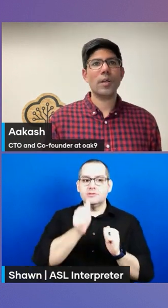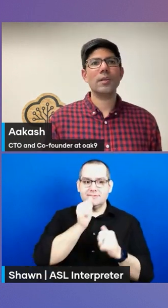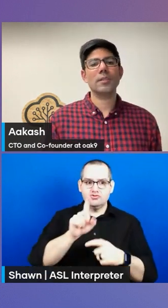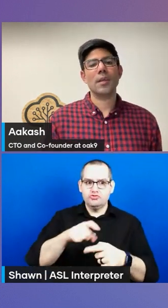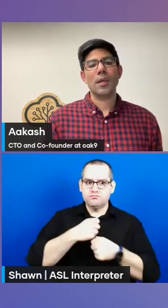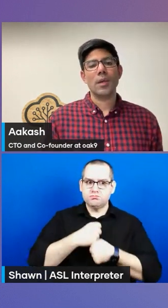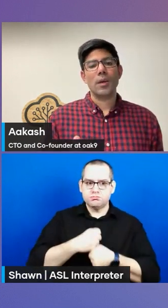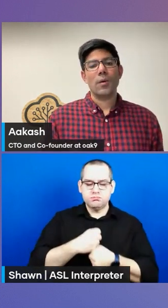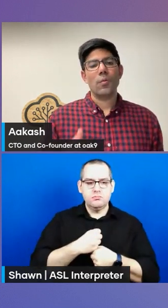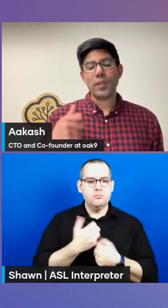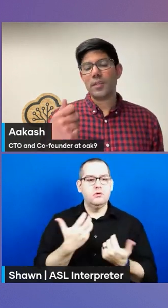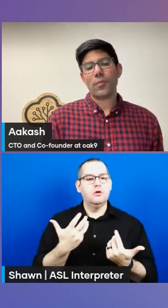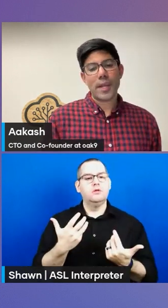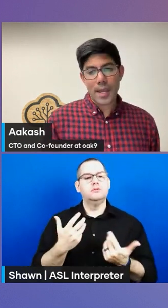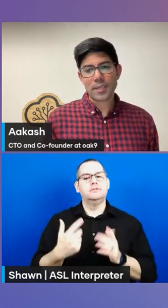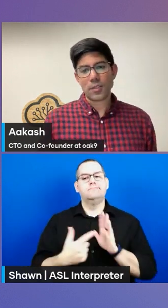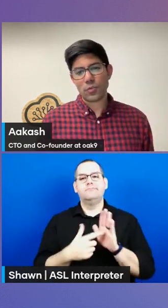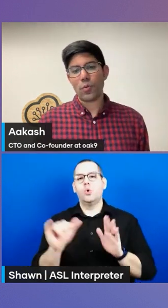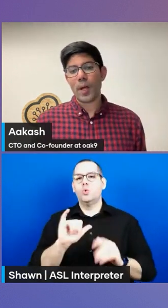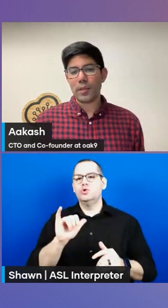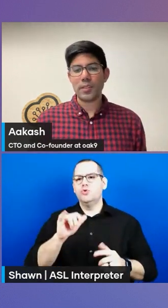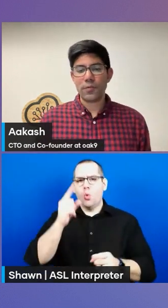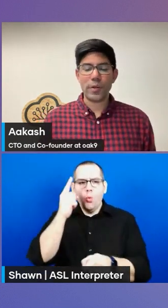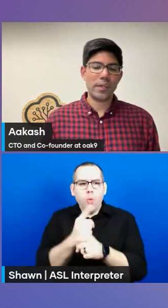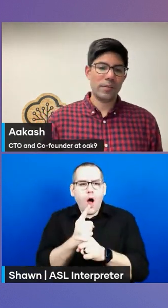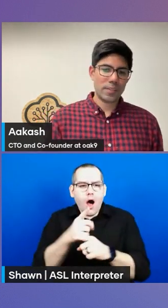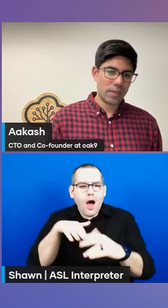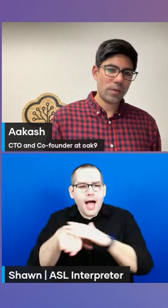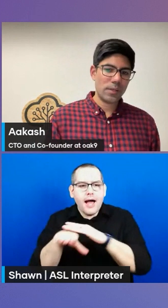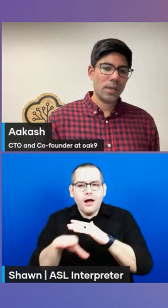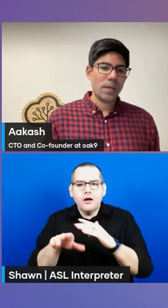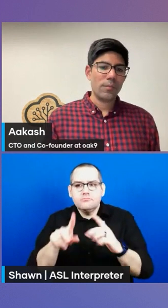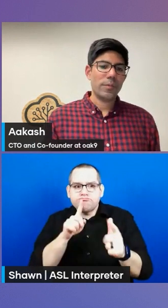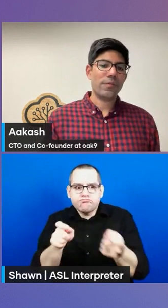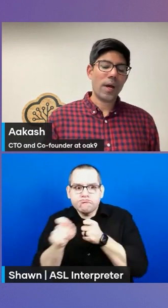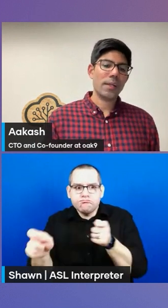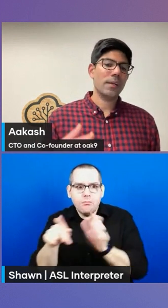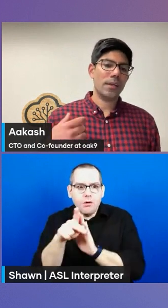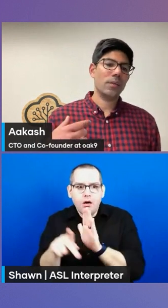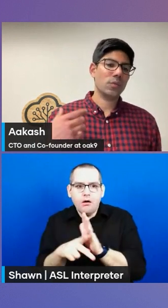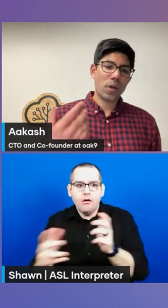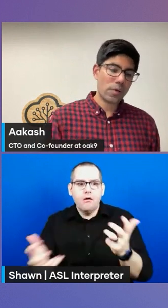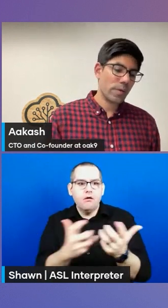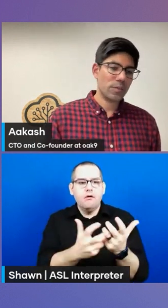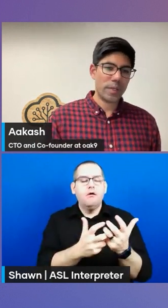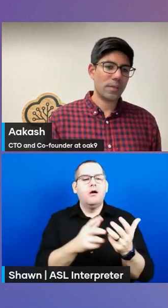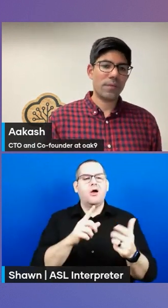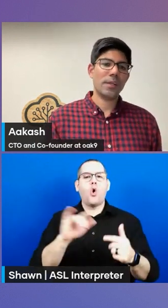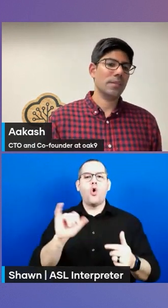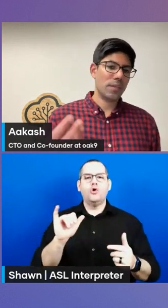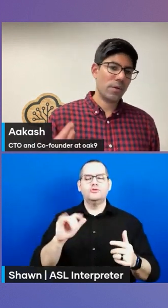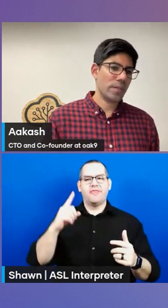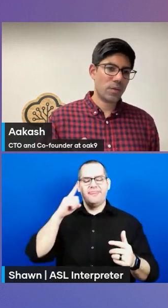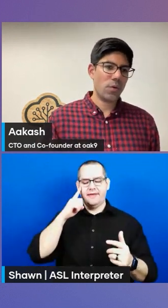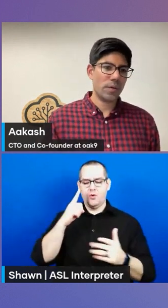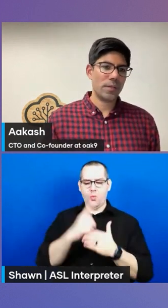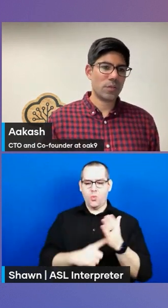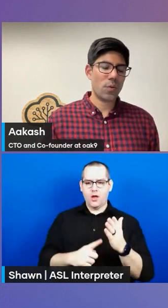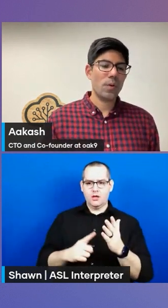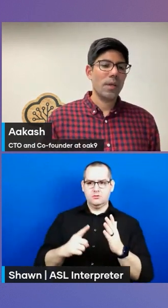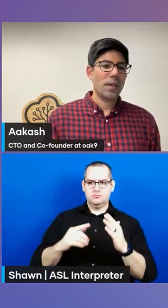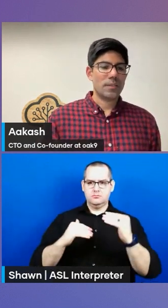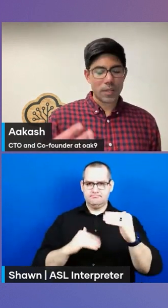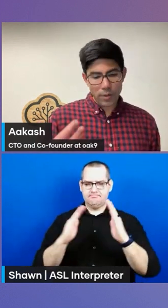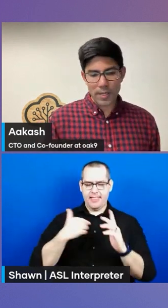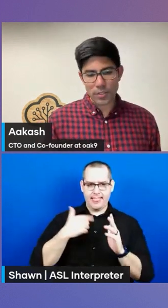as well as what is the right access control policy for a given secret defined, and those guardrails being defined in security as code. And